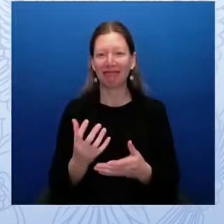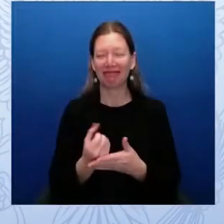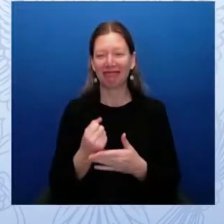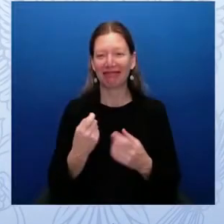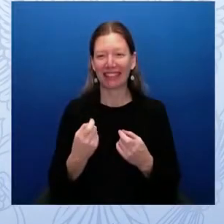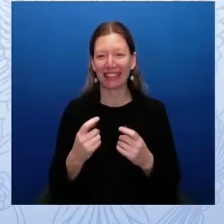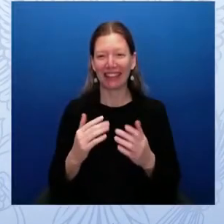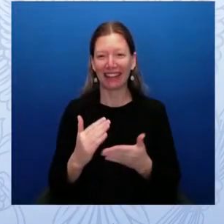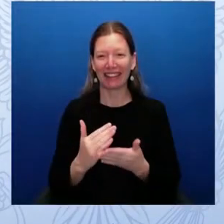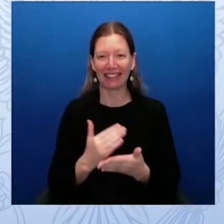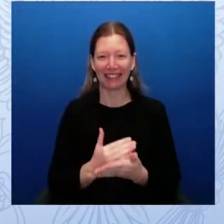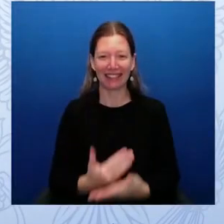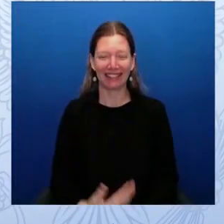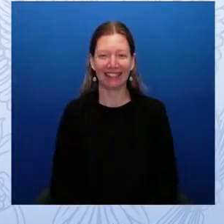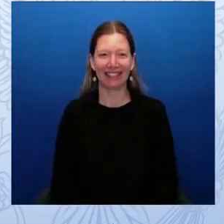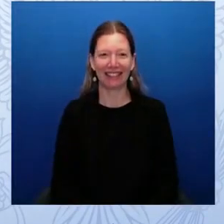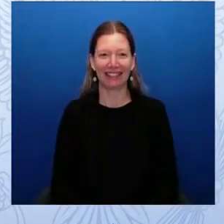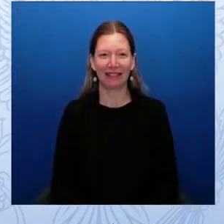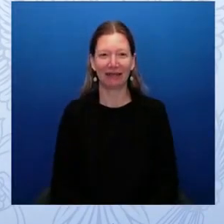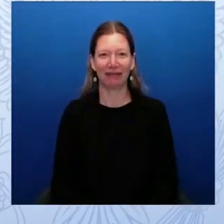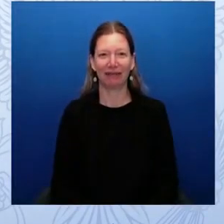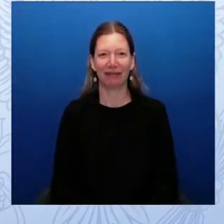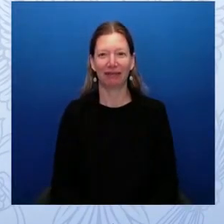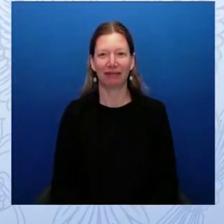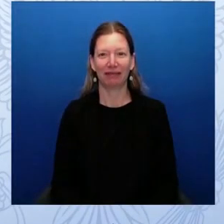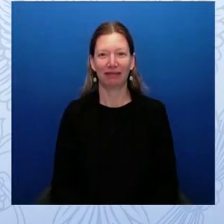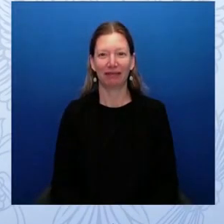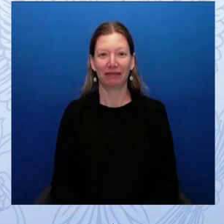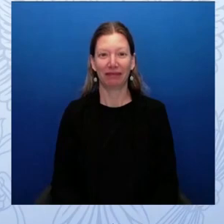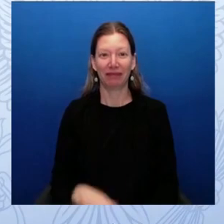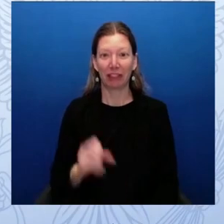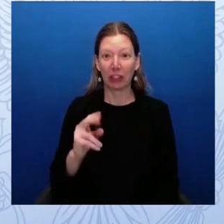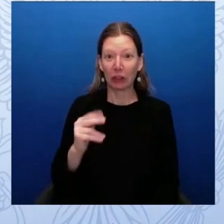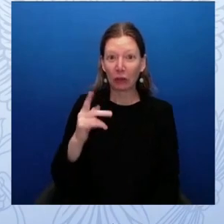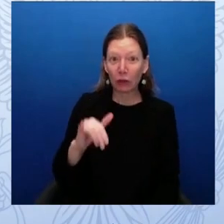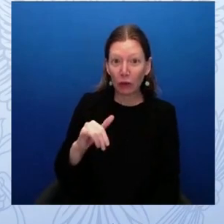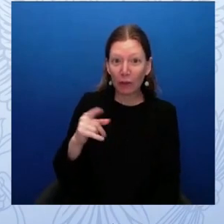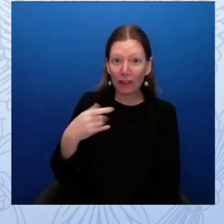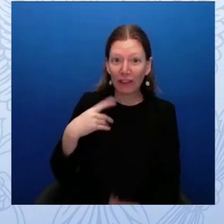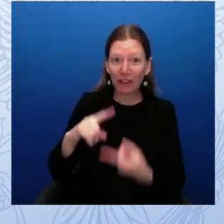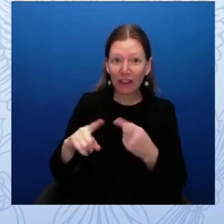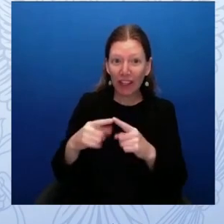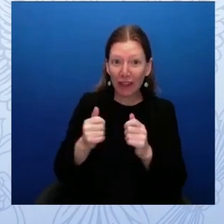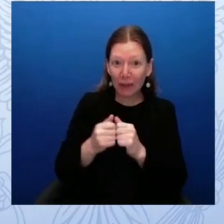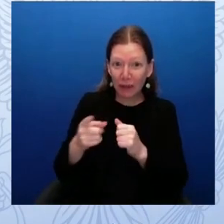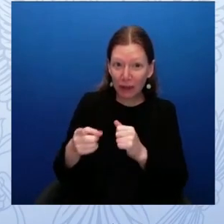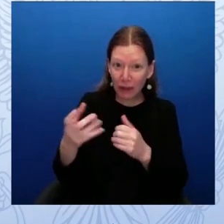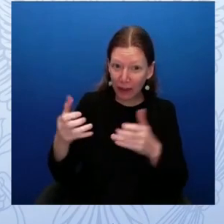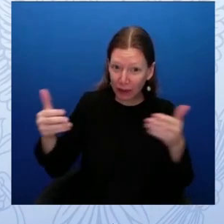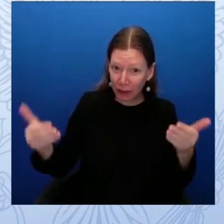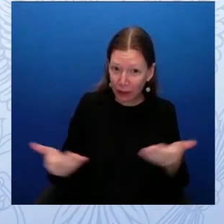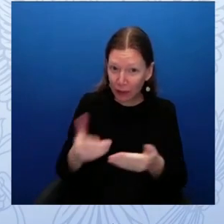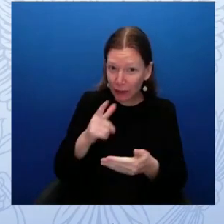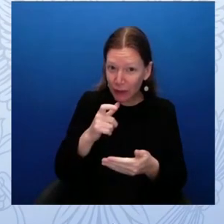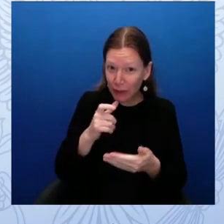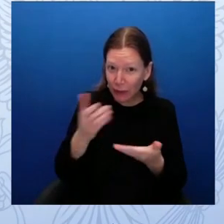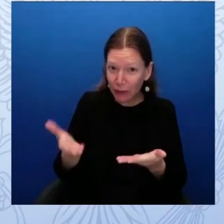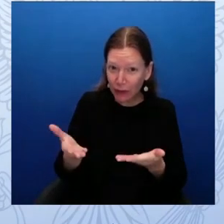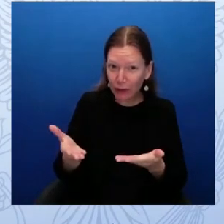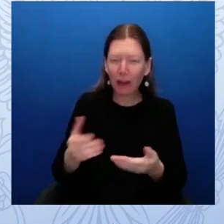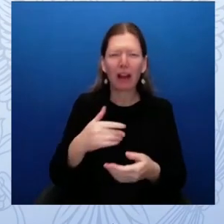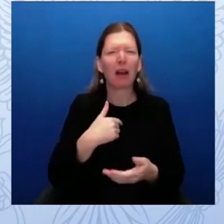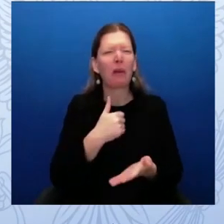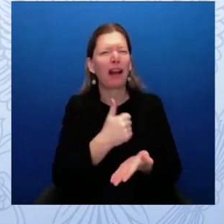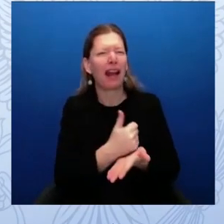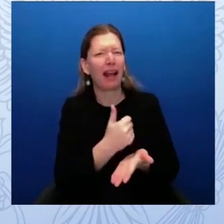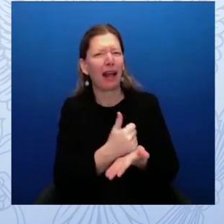Hey, Snoopy, I see you got a friend with you. You want to introduce her? Okay, I'll help you. I know who it is. Ladies and